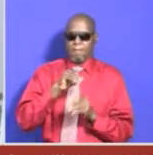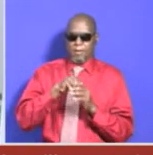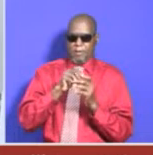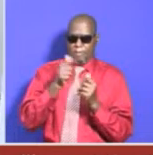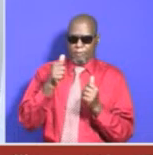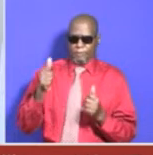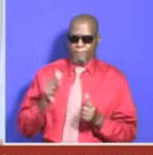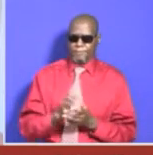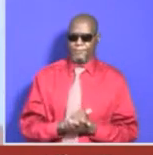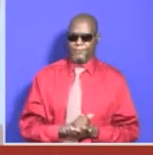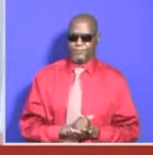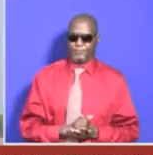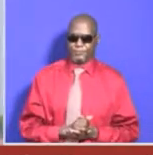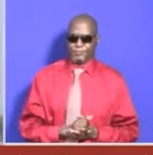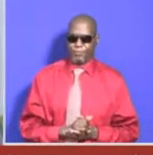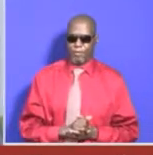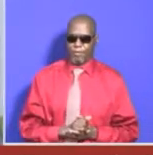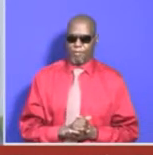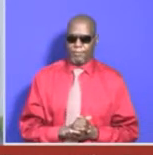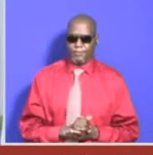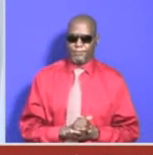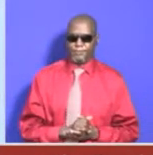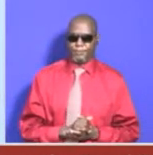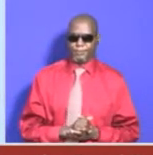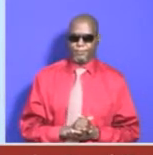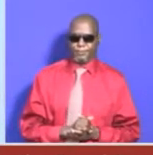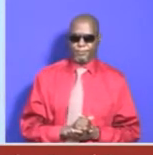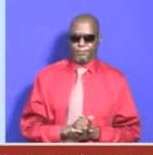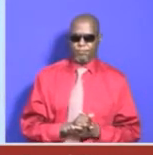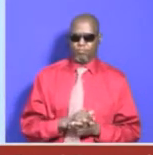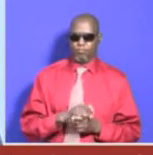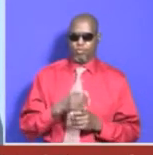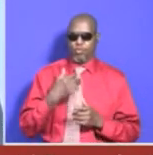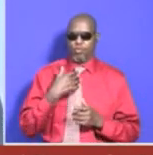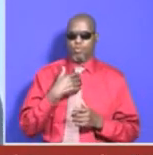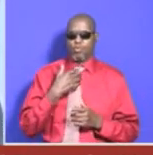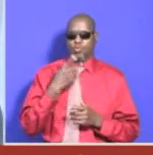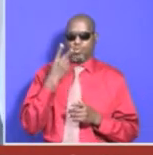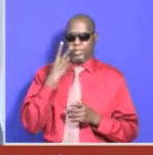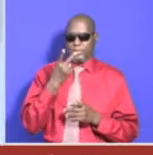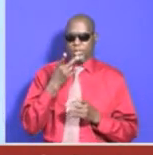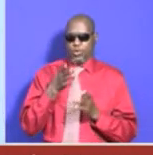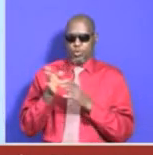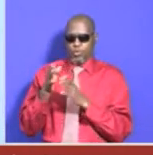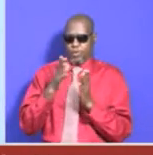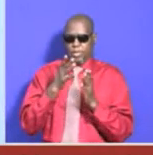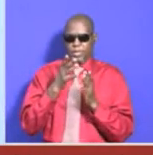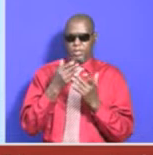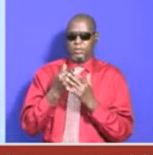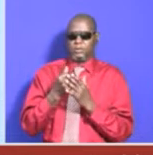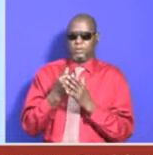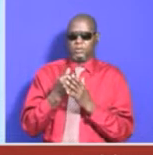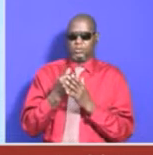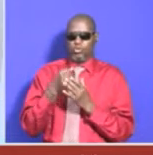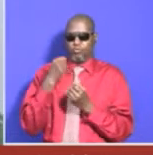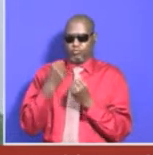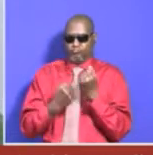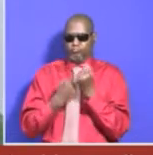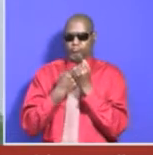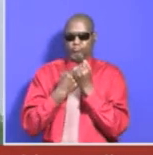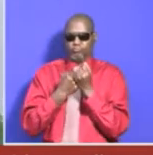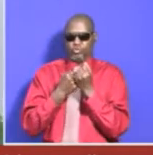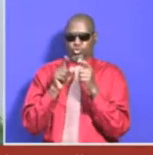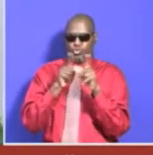others. We are looking at ways and means of marketing tourism in Kenya, and